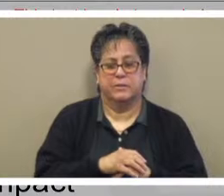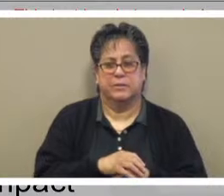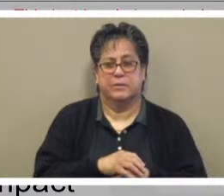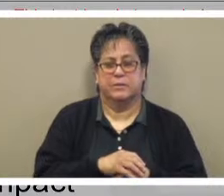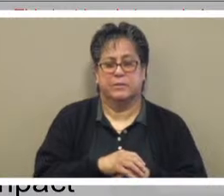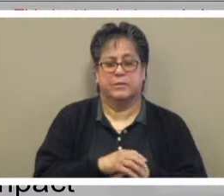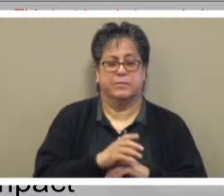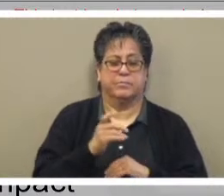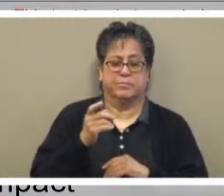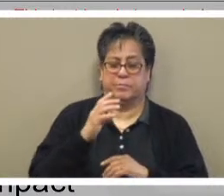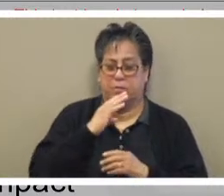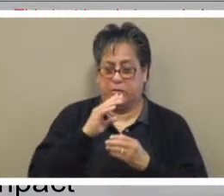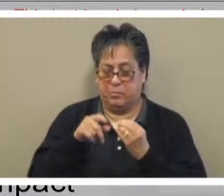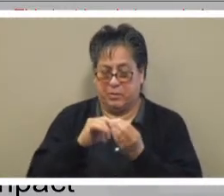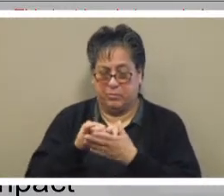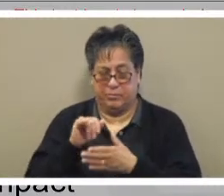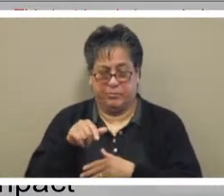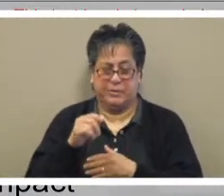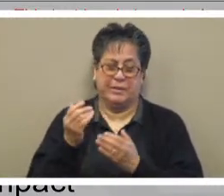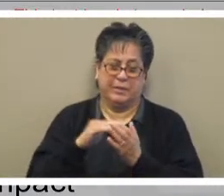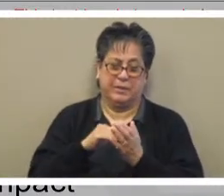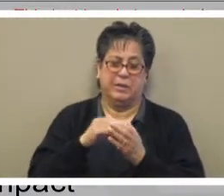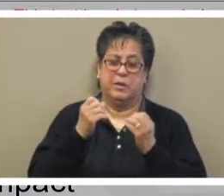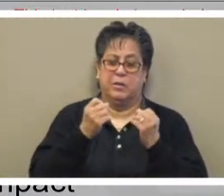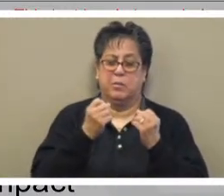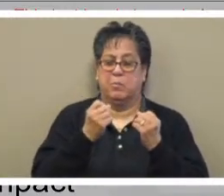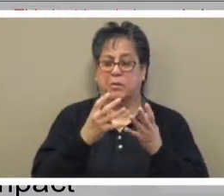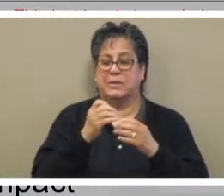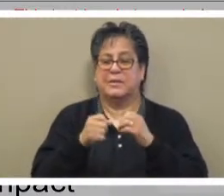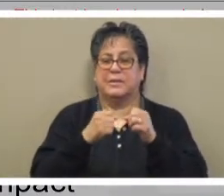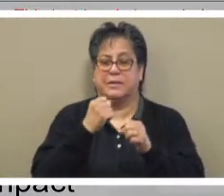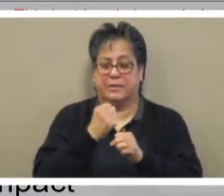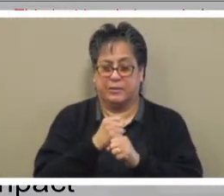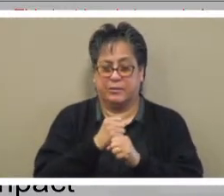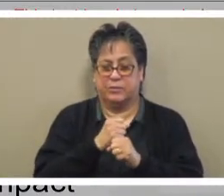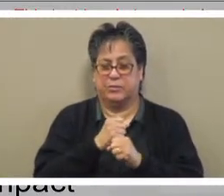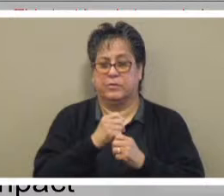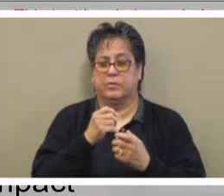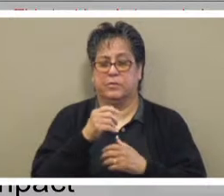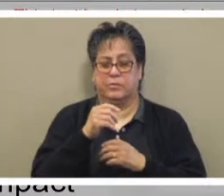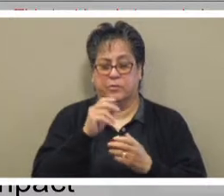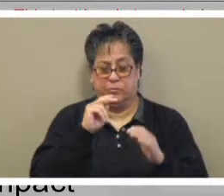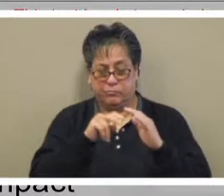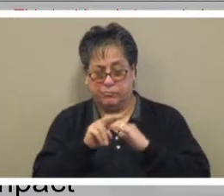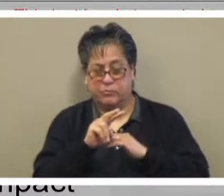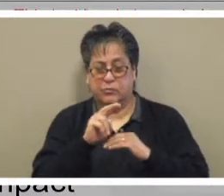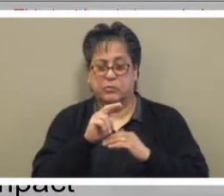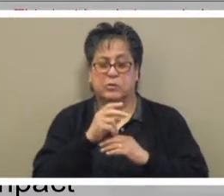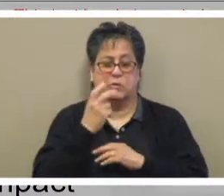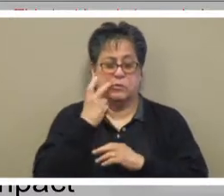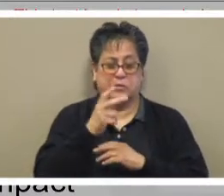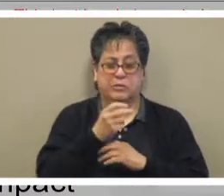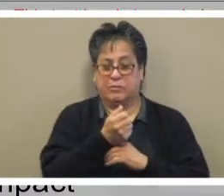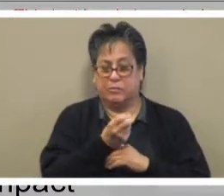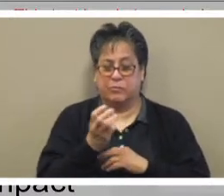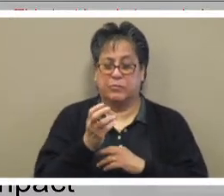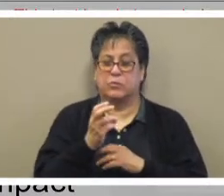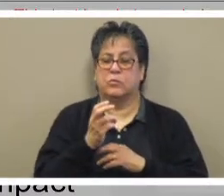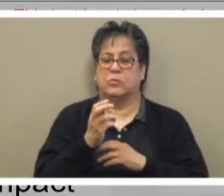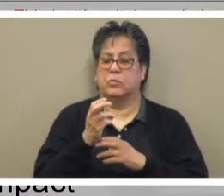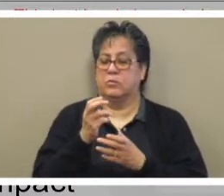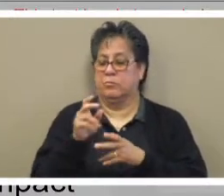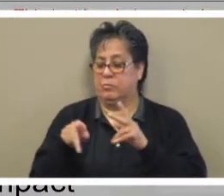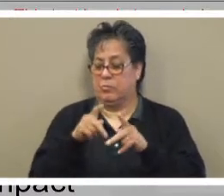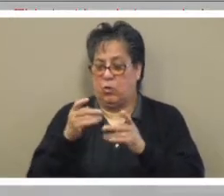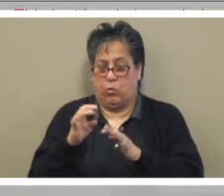And so I've talked about this again. We really take this as a multiple year approach. We know that we have quite a bit of debt remaining that's been already approved by the voters to issue